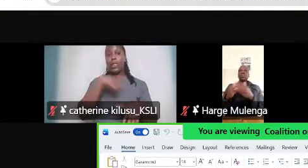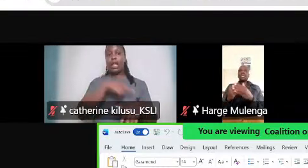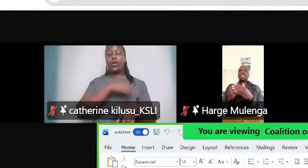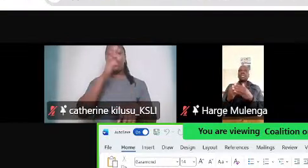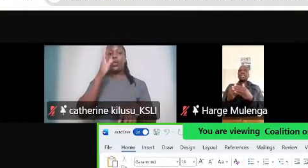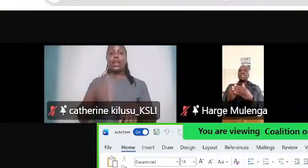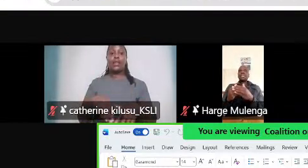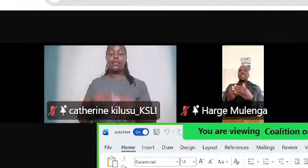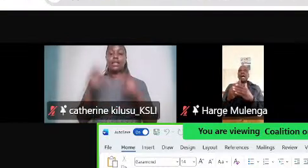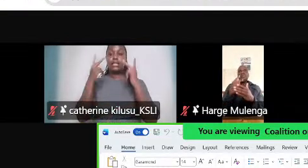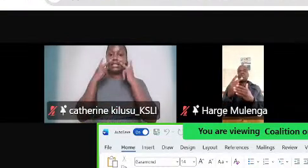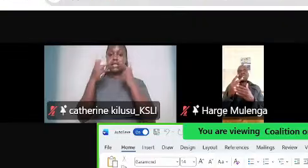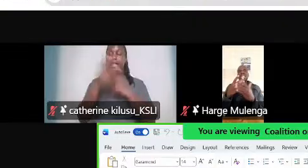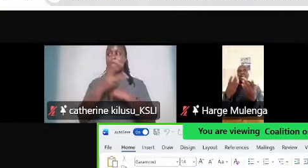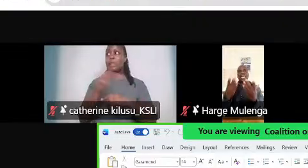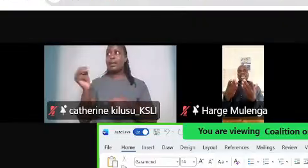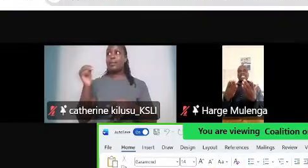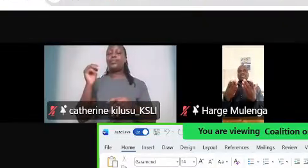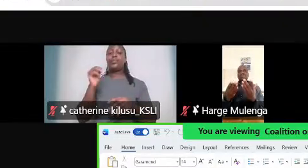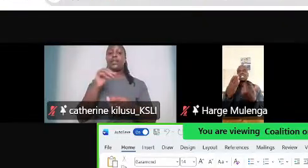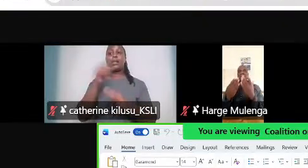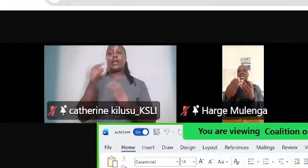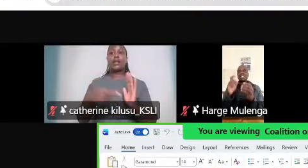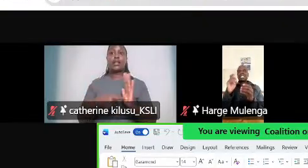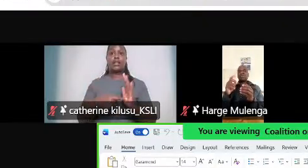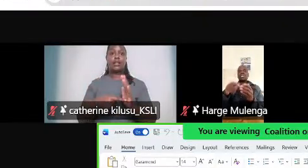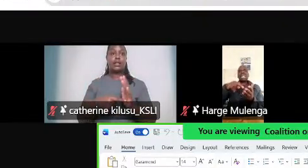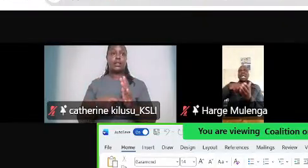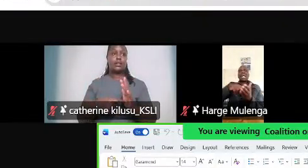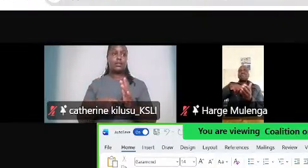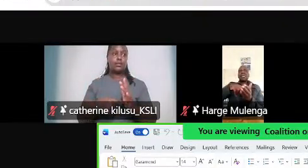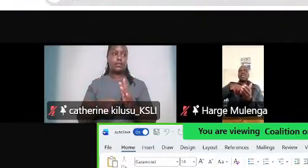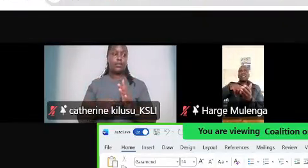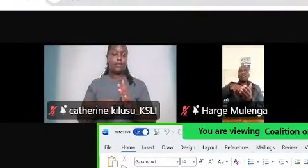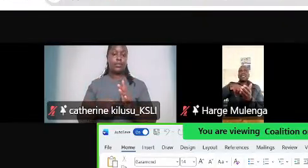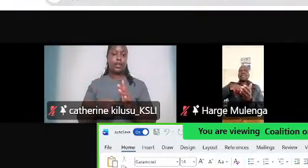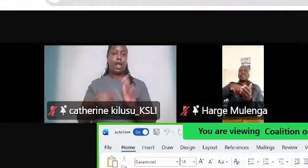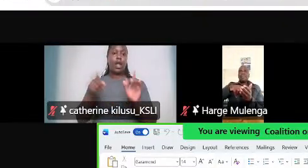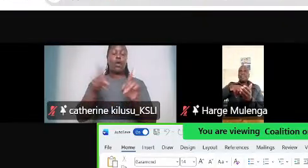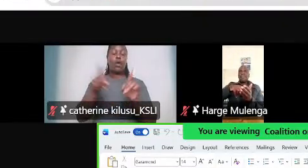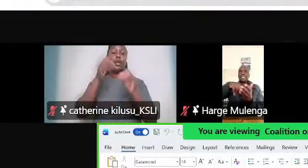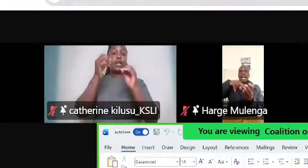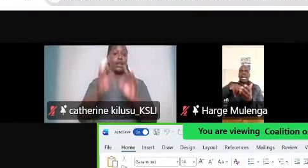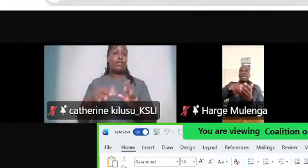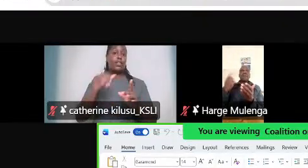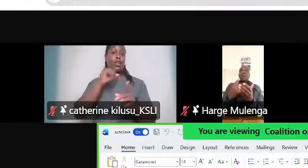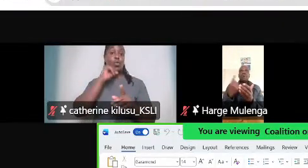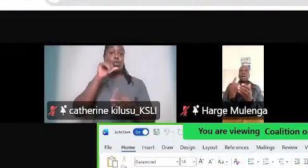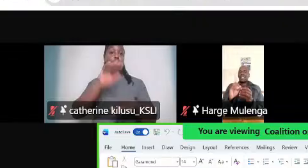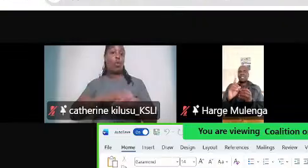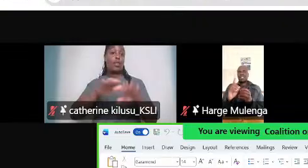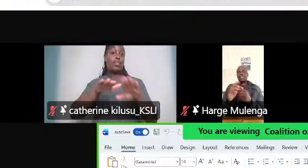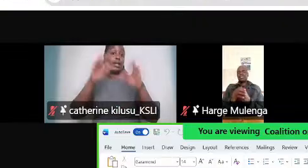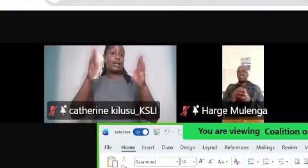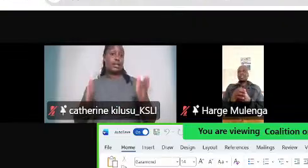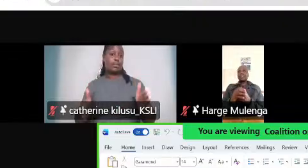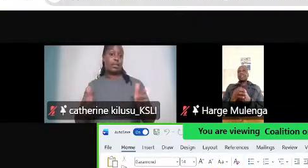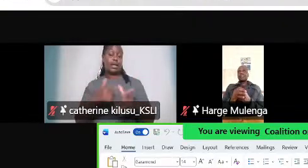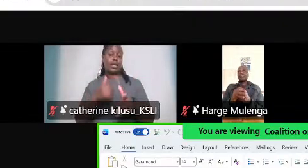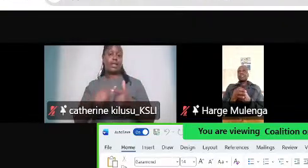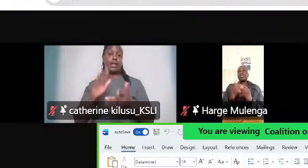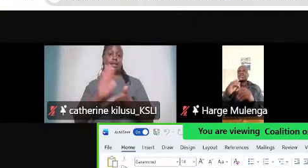these critical spaces. And if they're not on the table, then nothing about it will